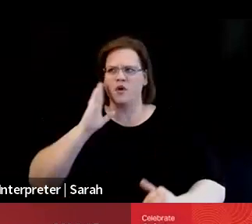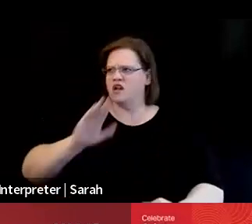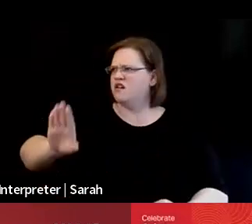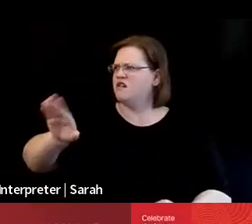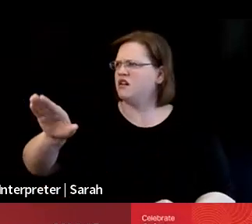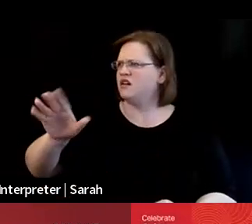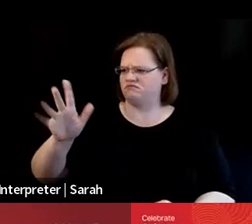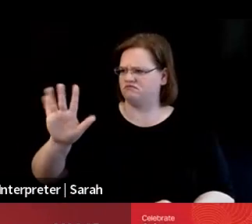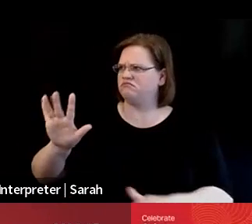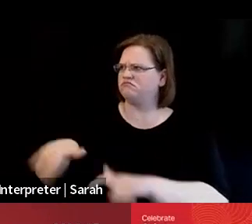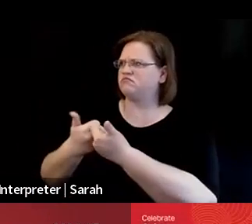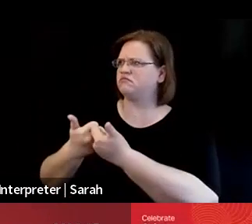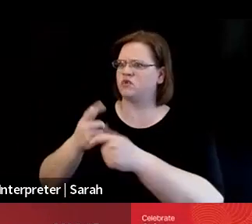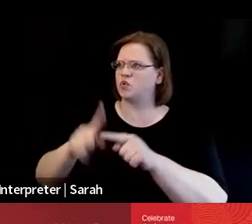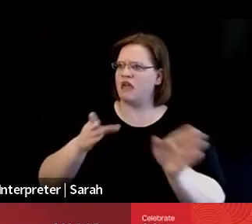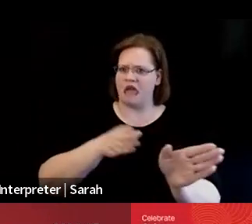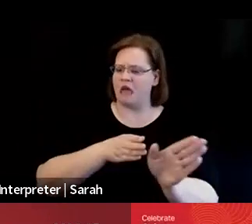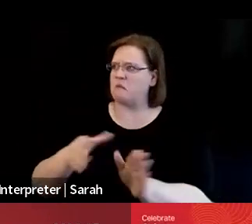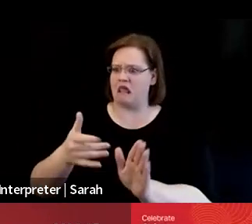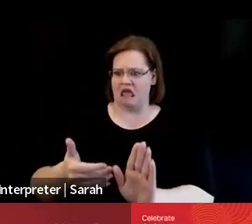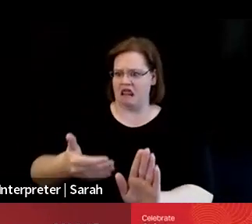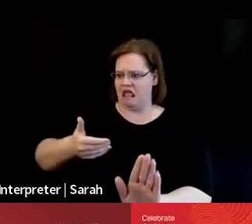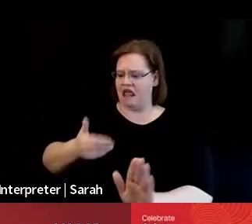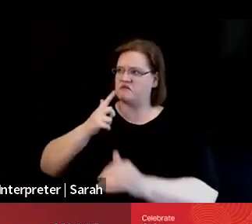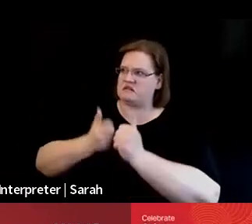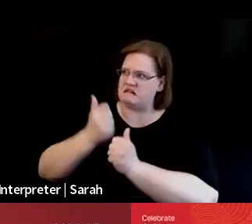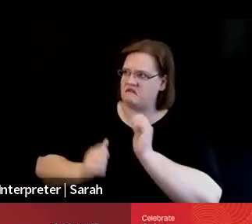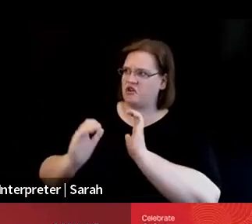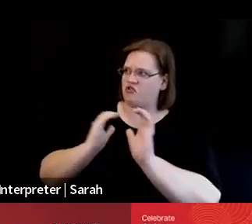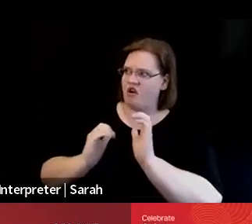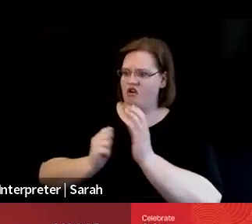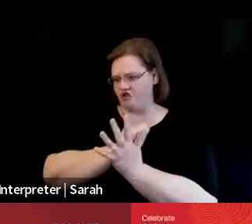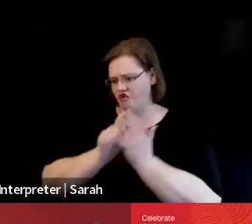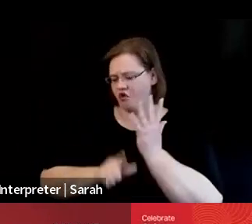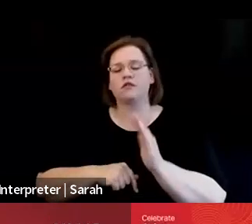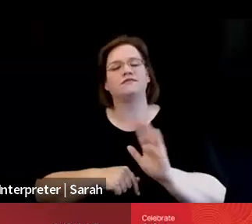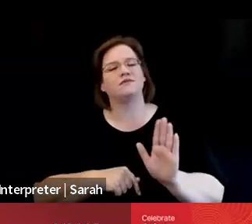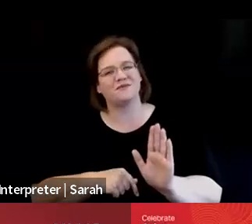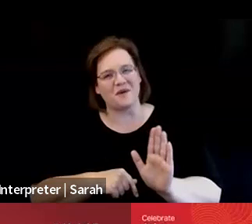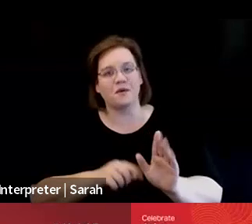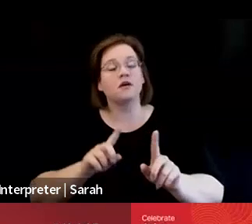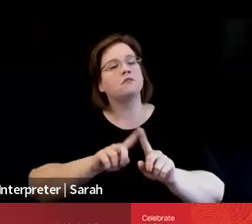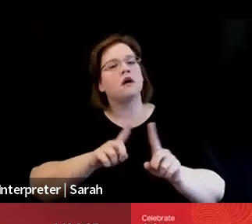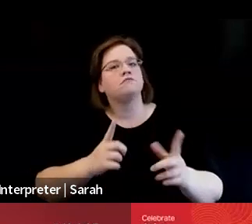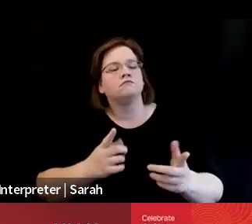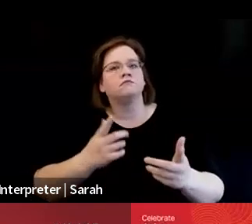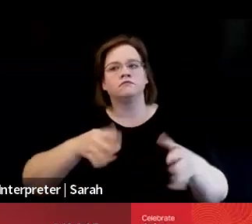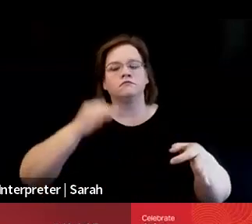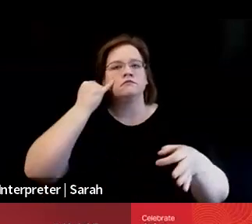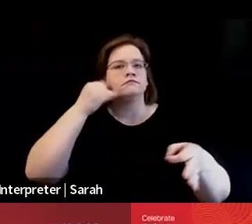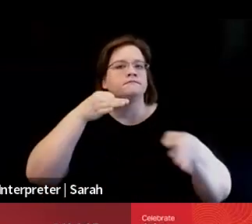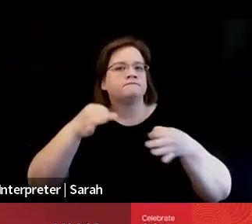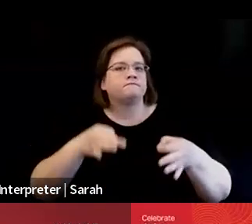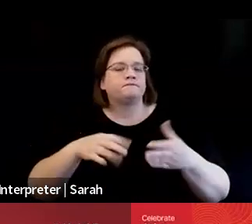and say, well, you can't plan ahead, for every conversation that you have. No. But if you're going to explain, what to expect